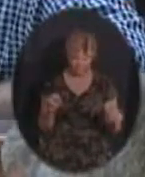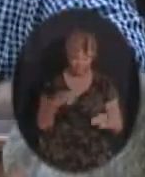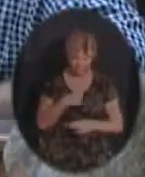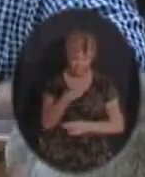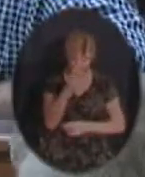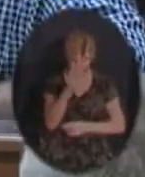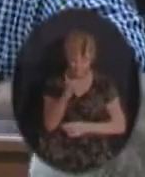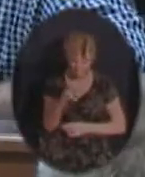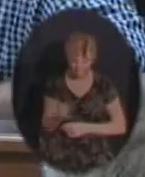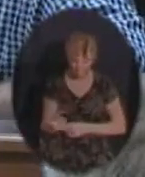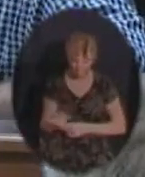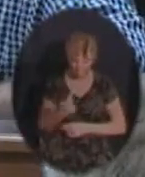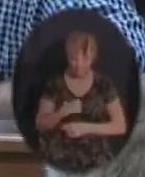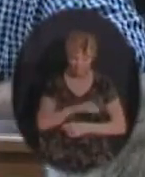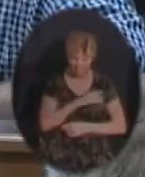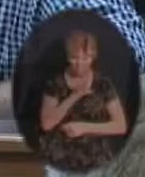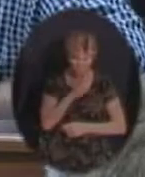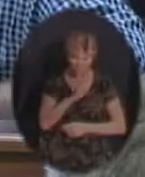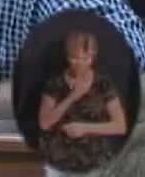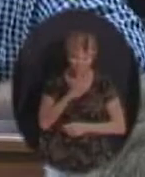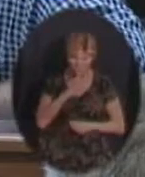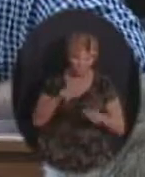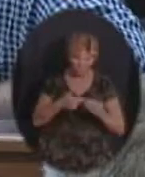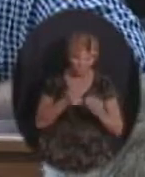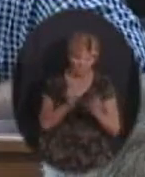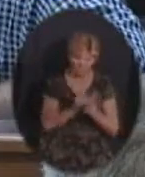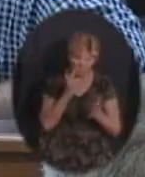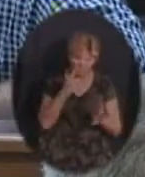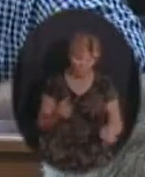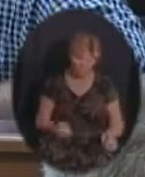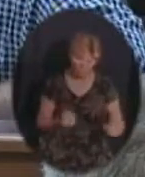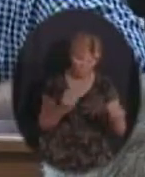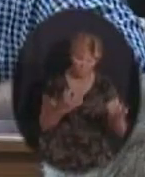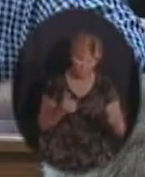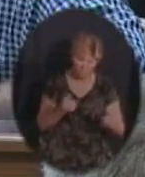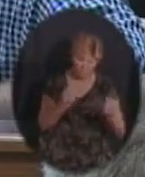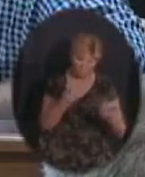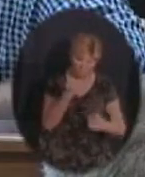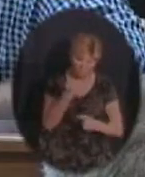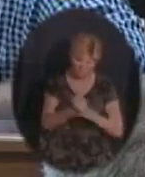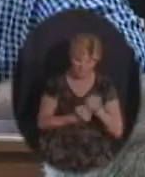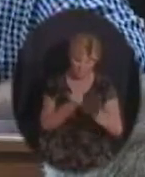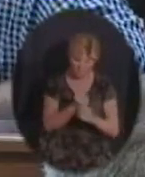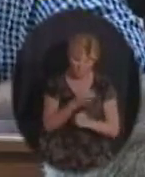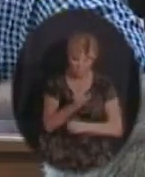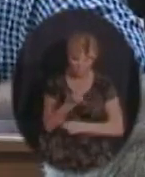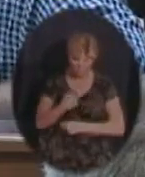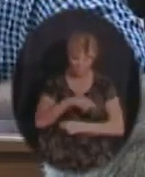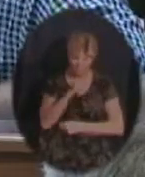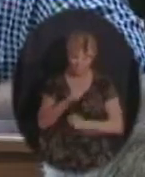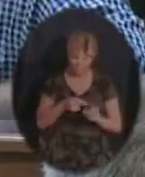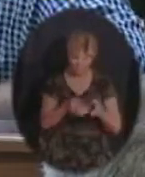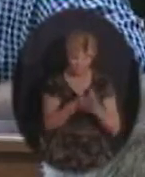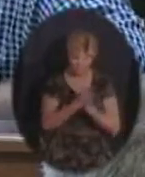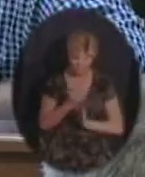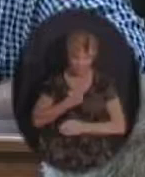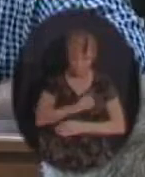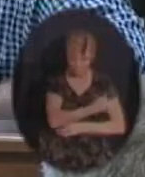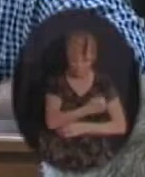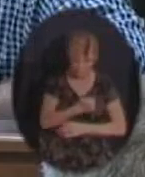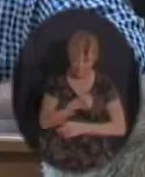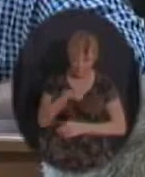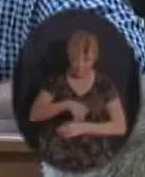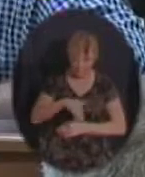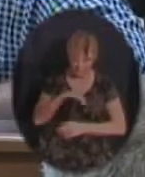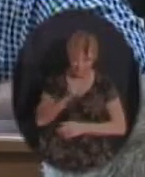So this study says, is this a reasonable alternative? And the study indicates that it is. But